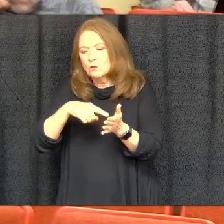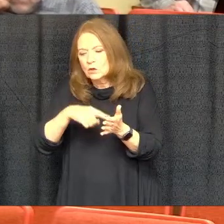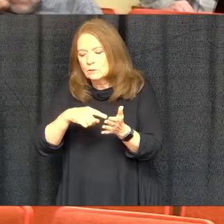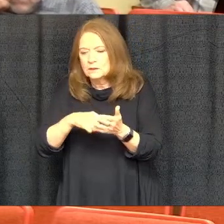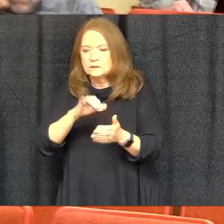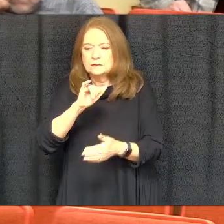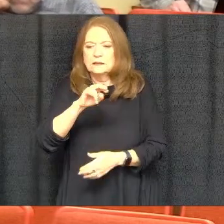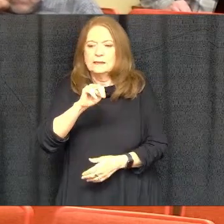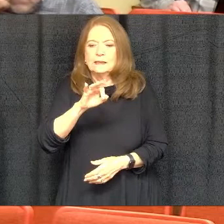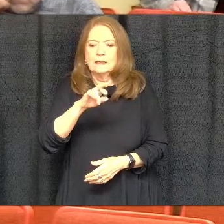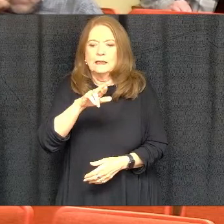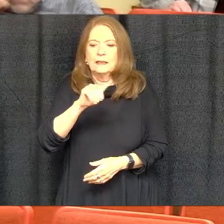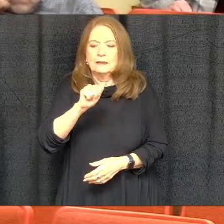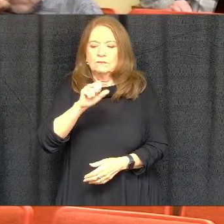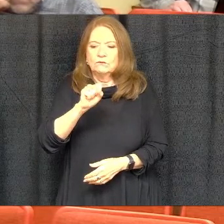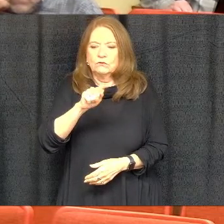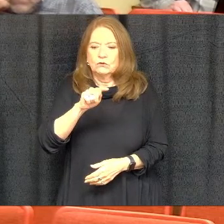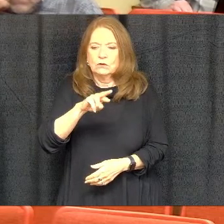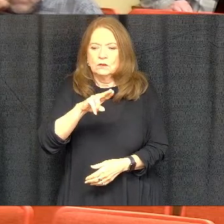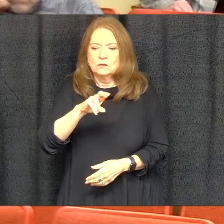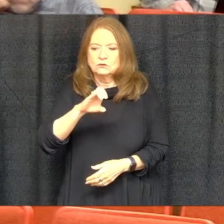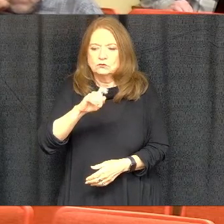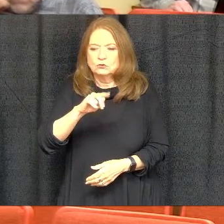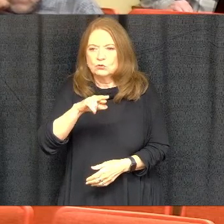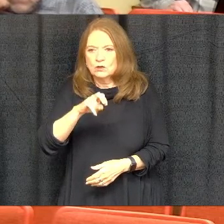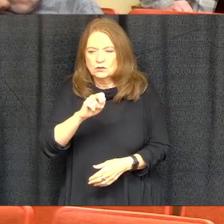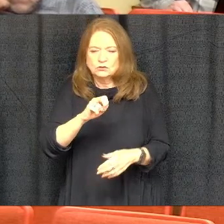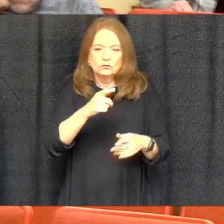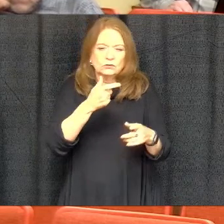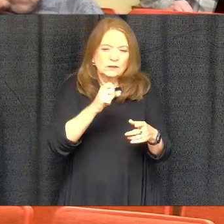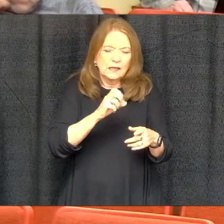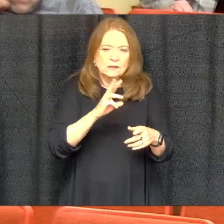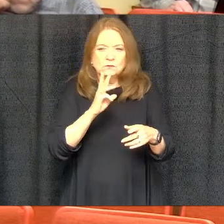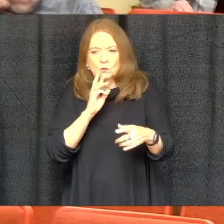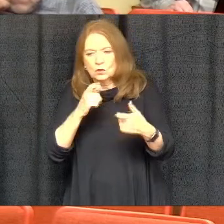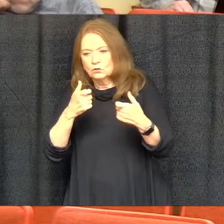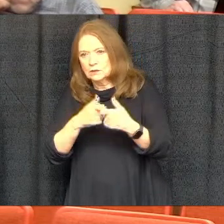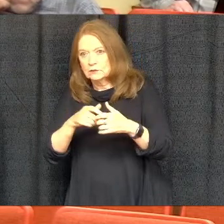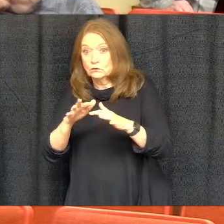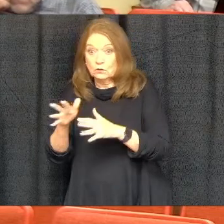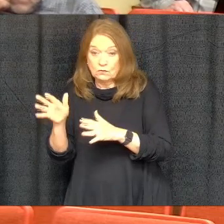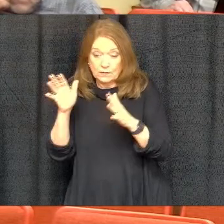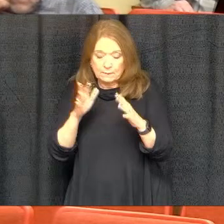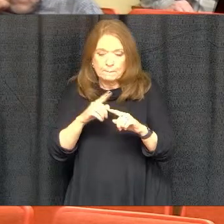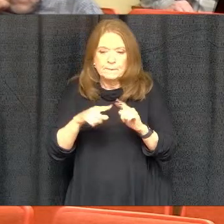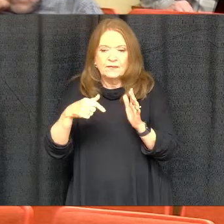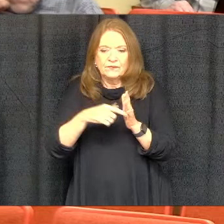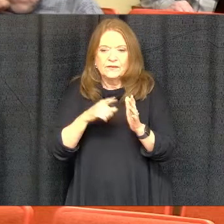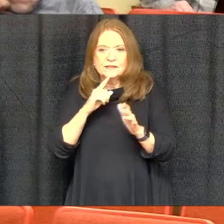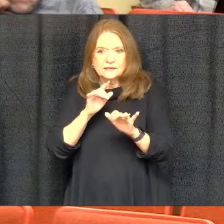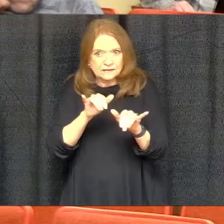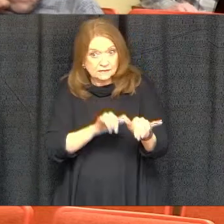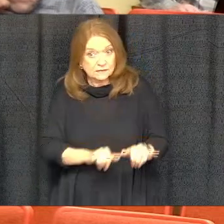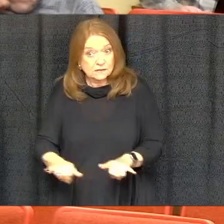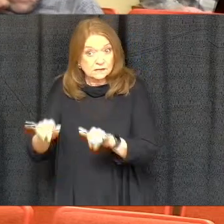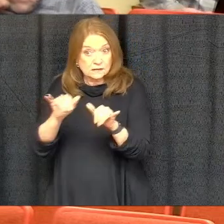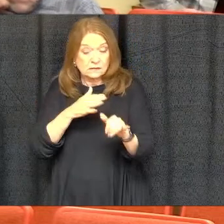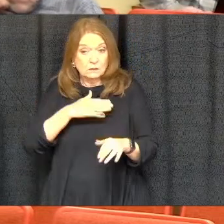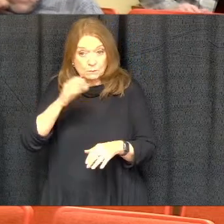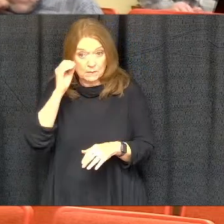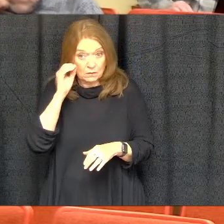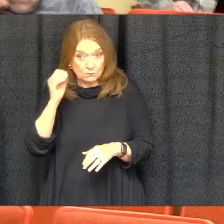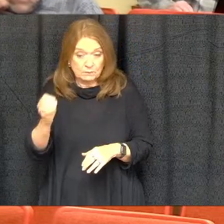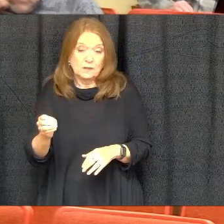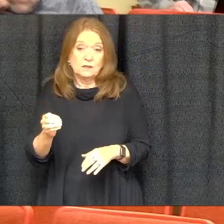neighborhood, but we wanted to tackle the zoning first. So, again, this is consistent in my opinion. Does it get it to